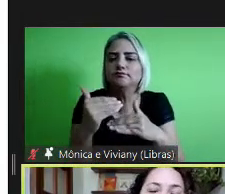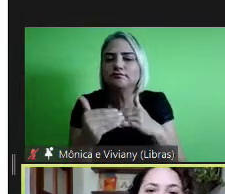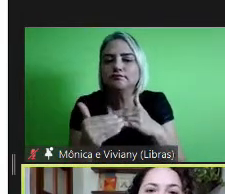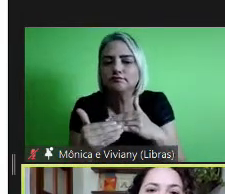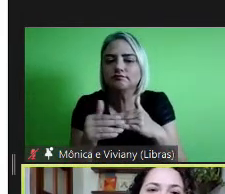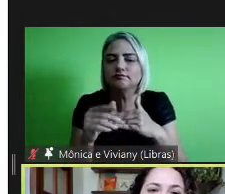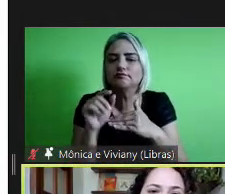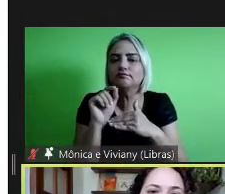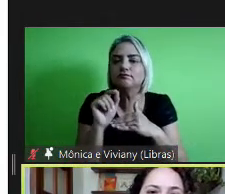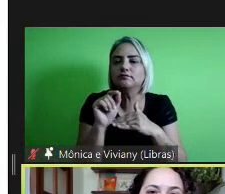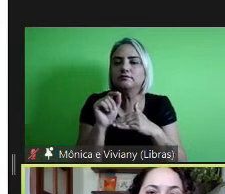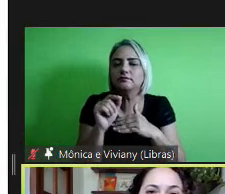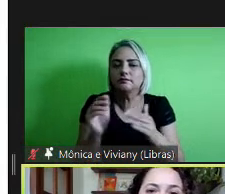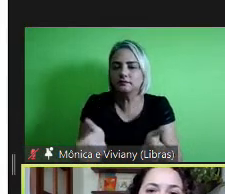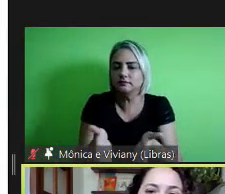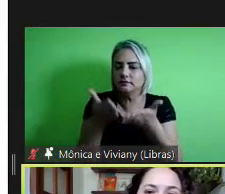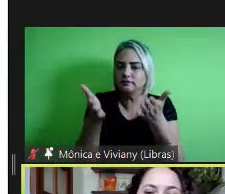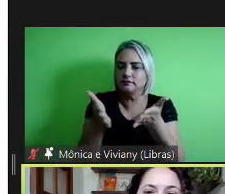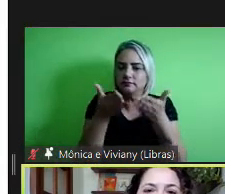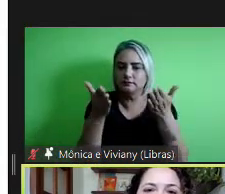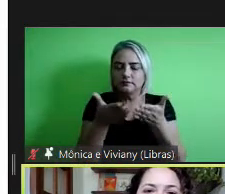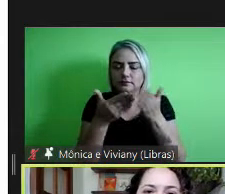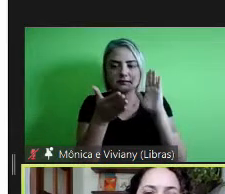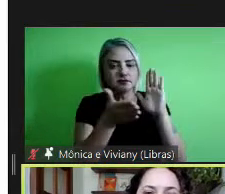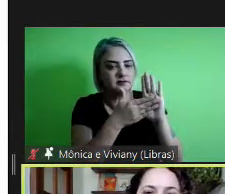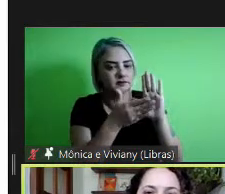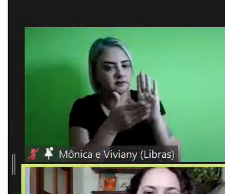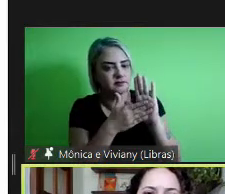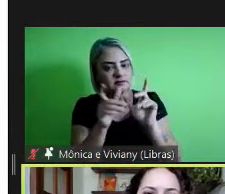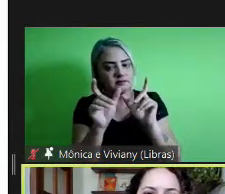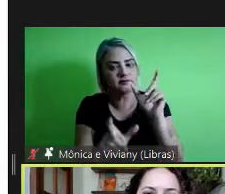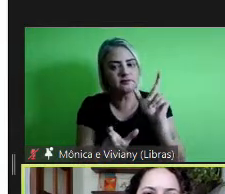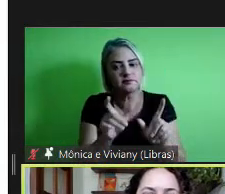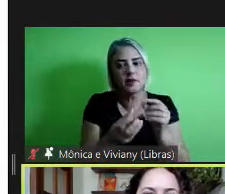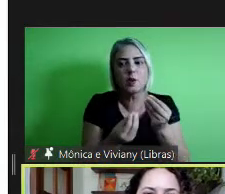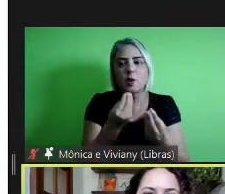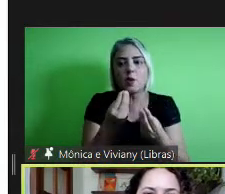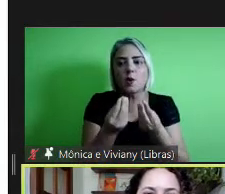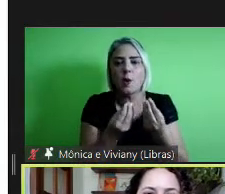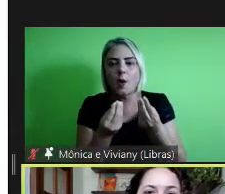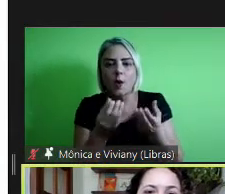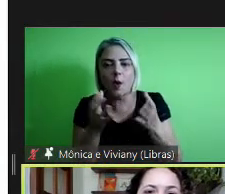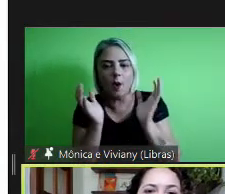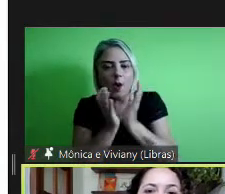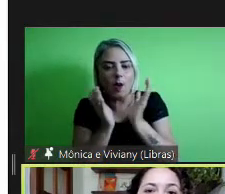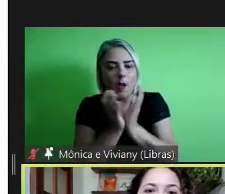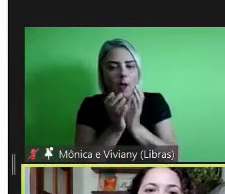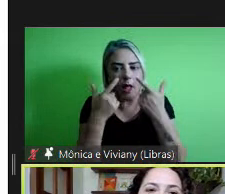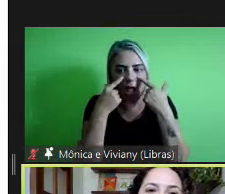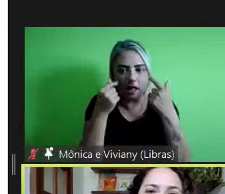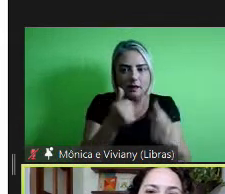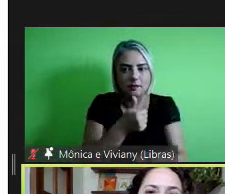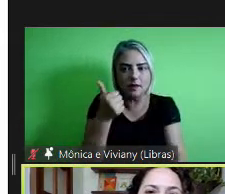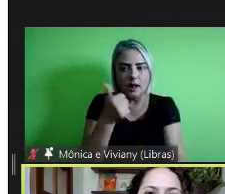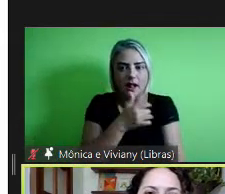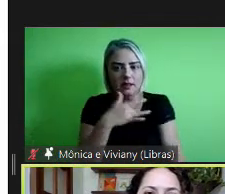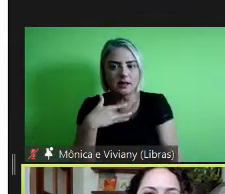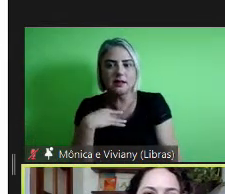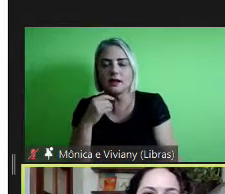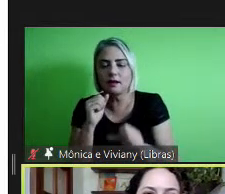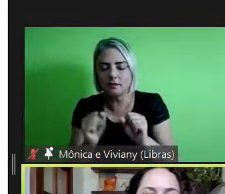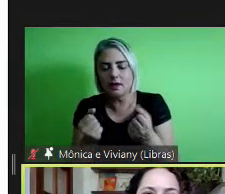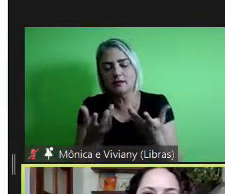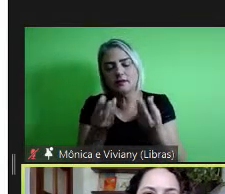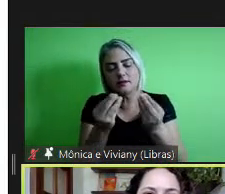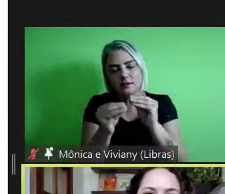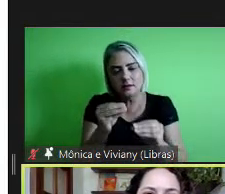take a few steps to encourage and to propose ways for as